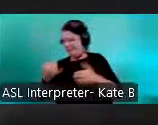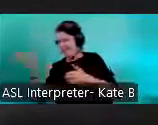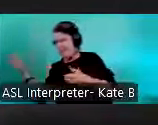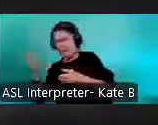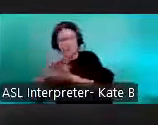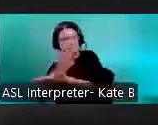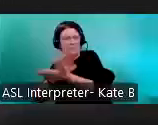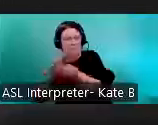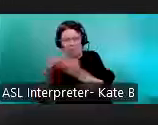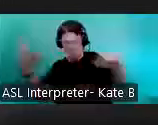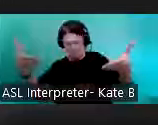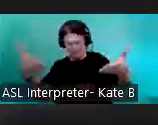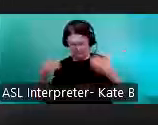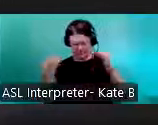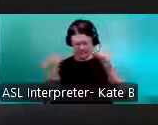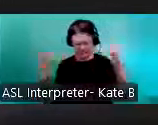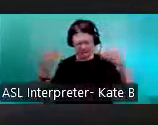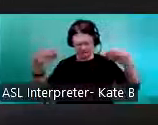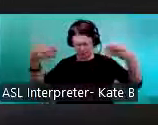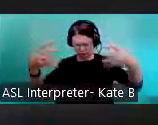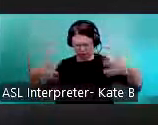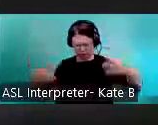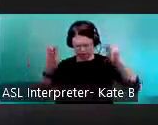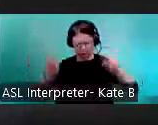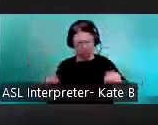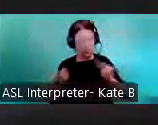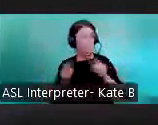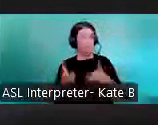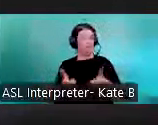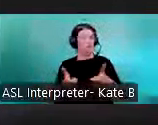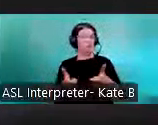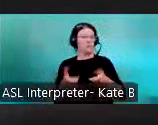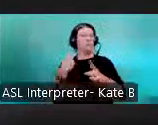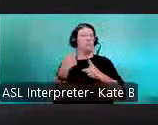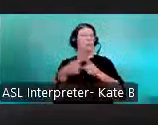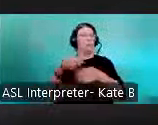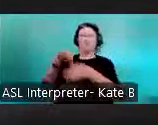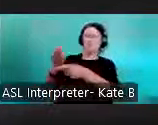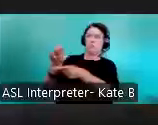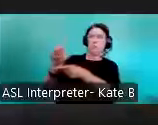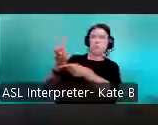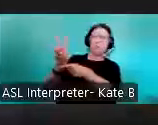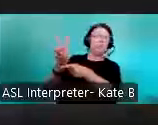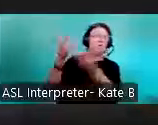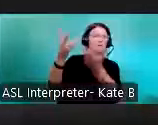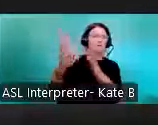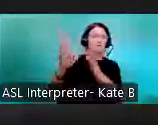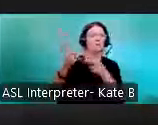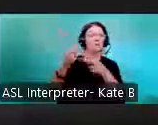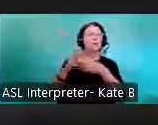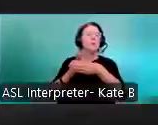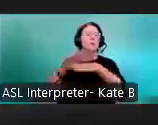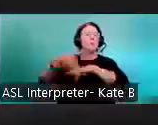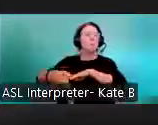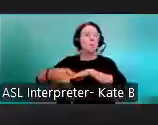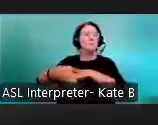of the election. And then also after every November election, there's something called a post-election